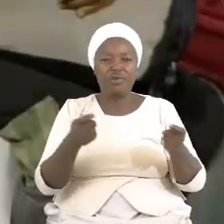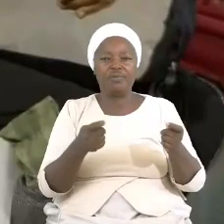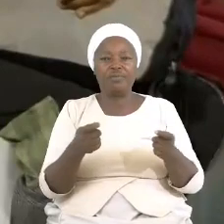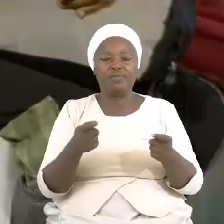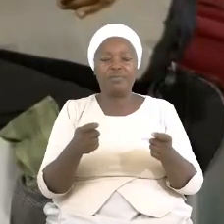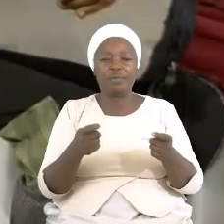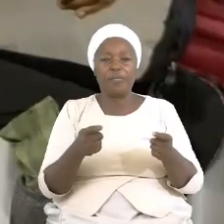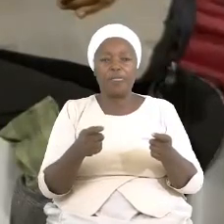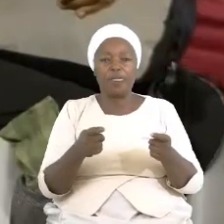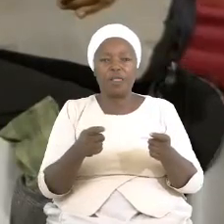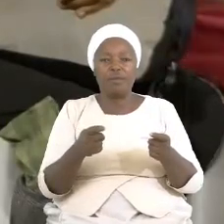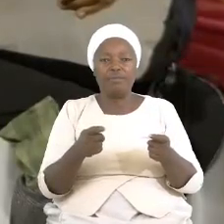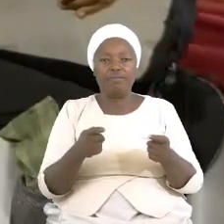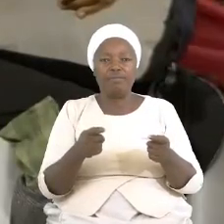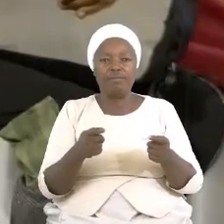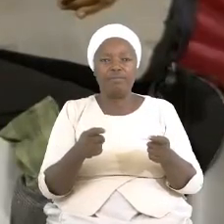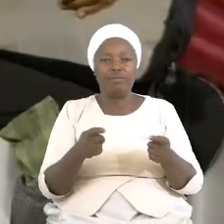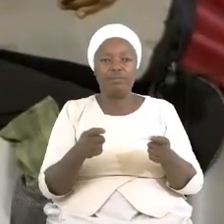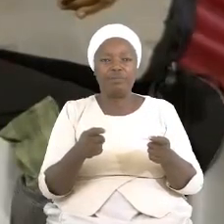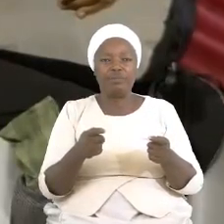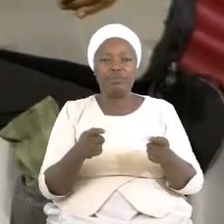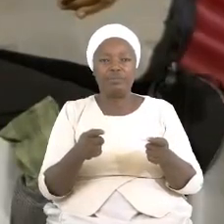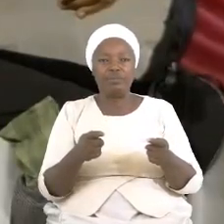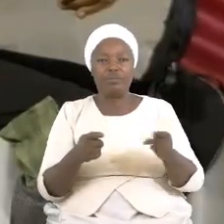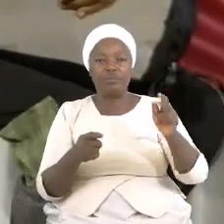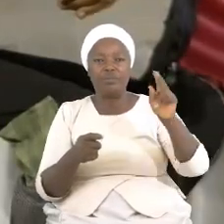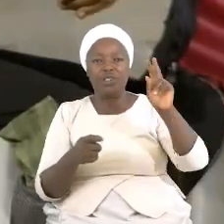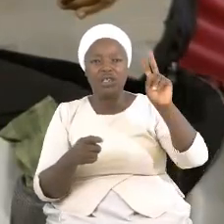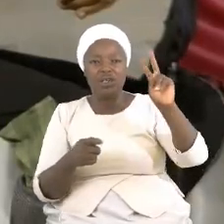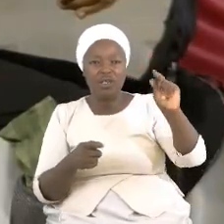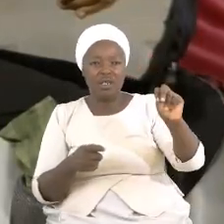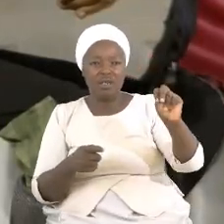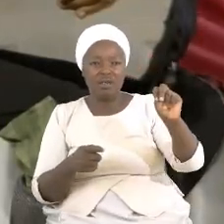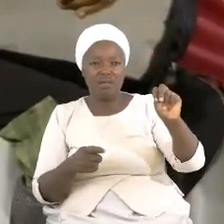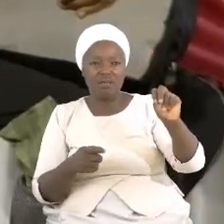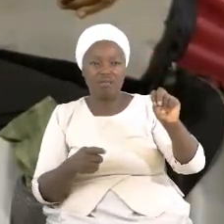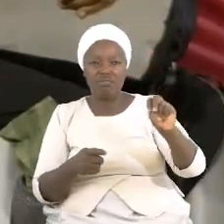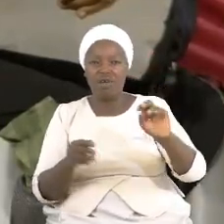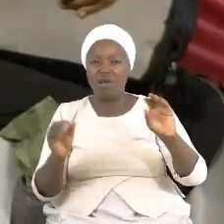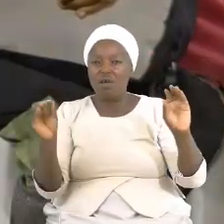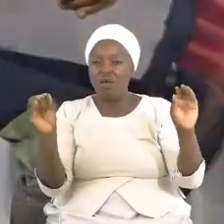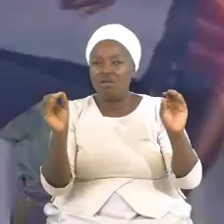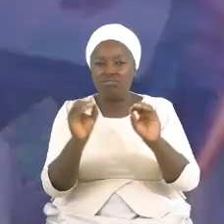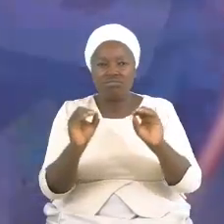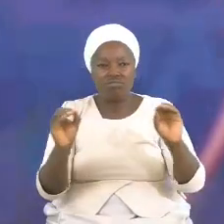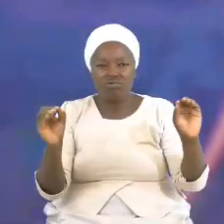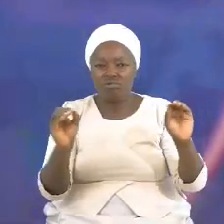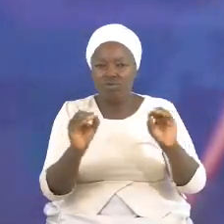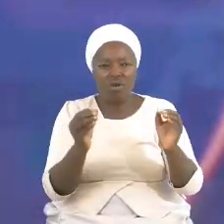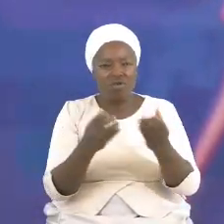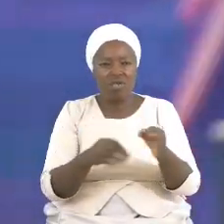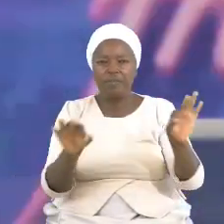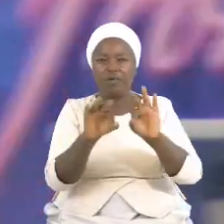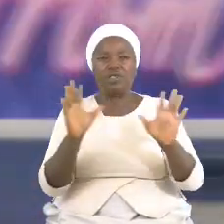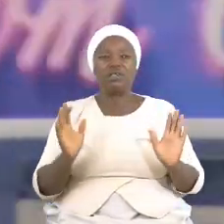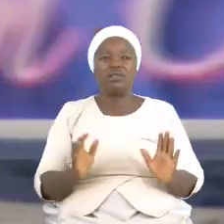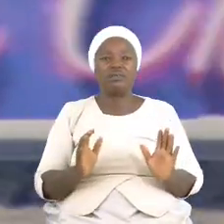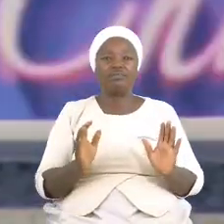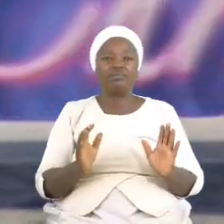And non-essentials. You know, there are people the law,